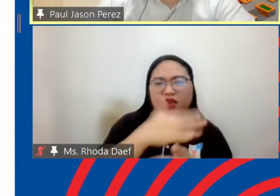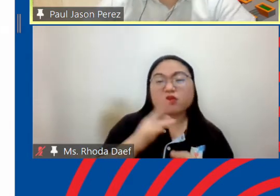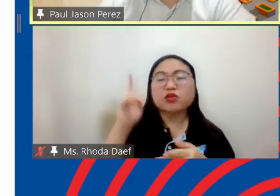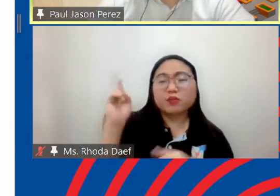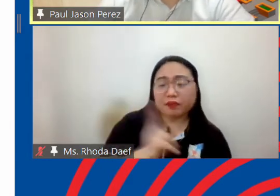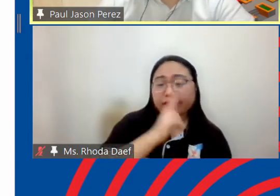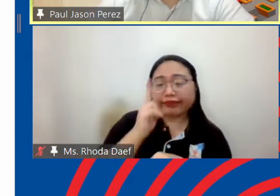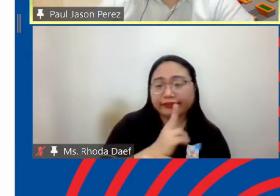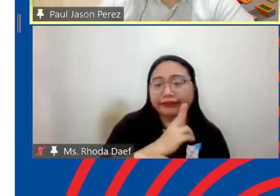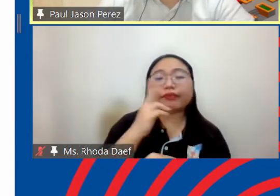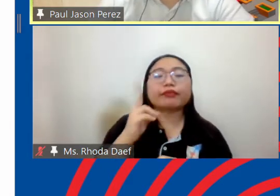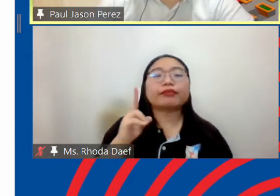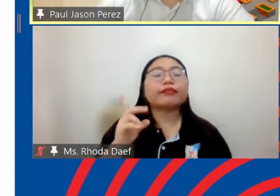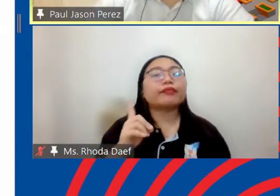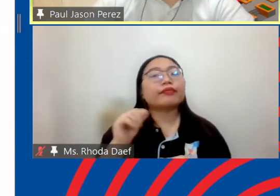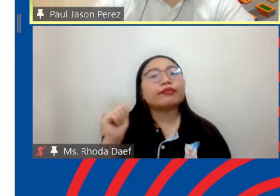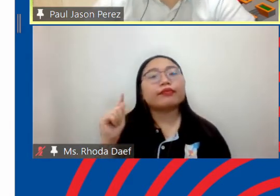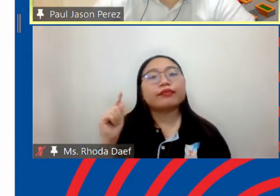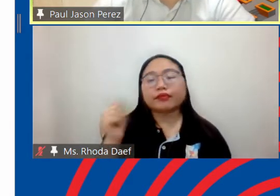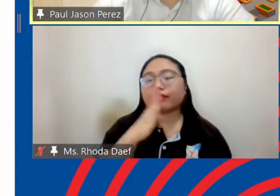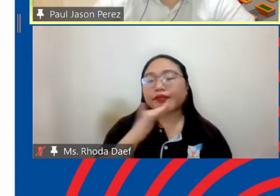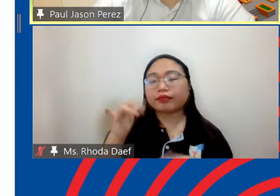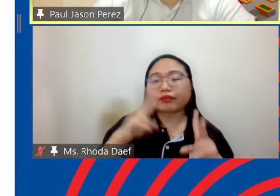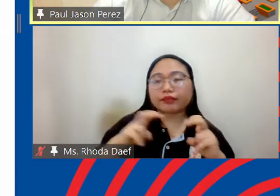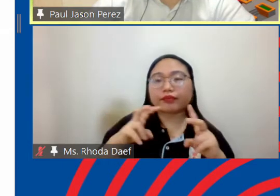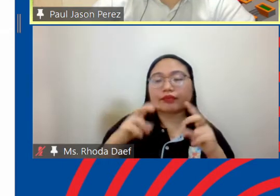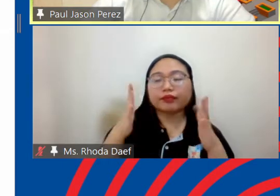researchers. So this is a very useful